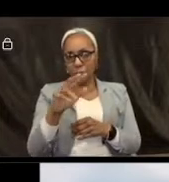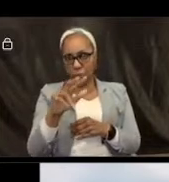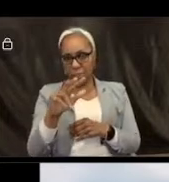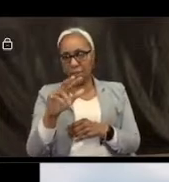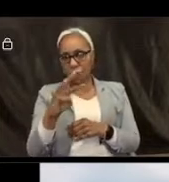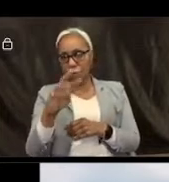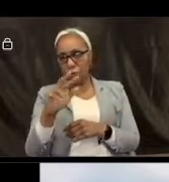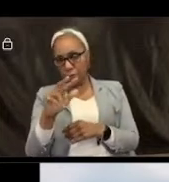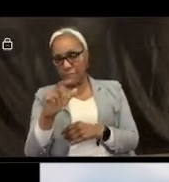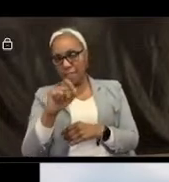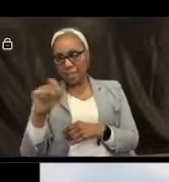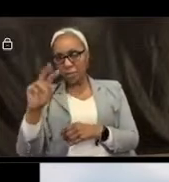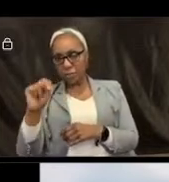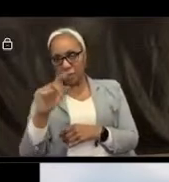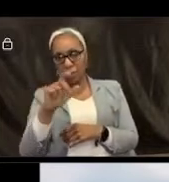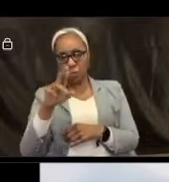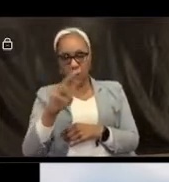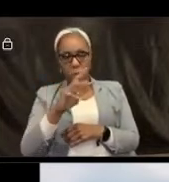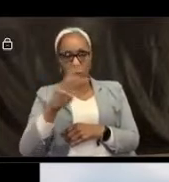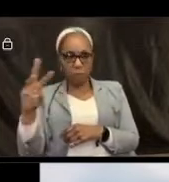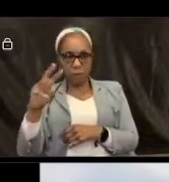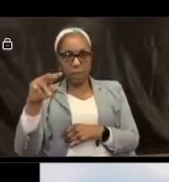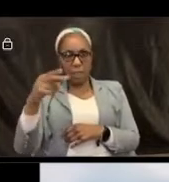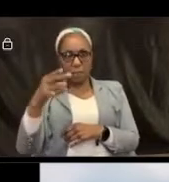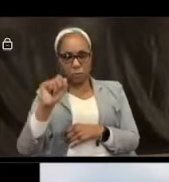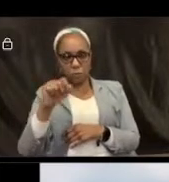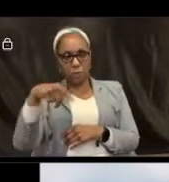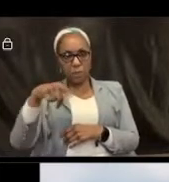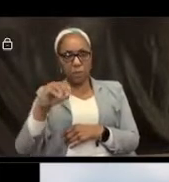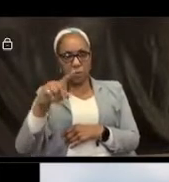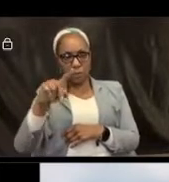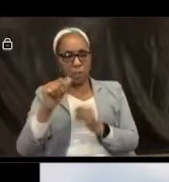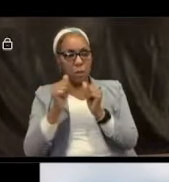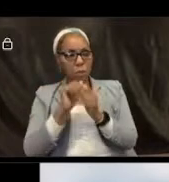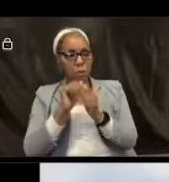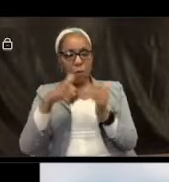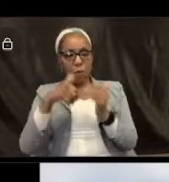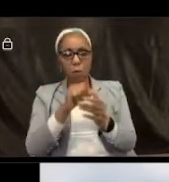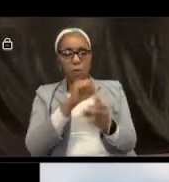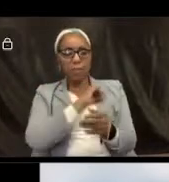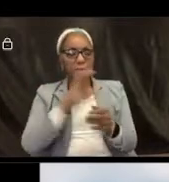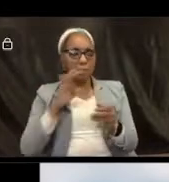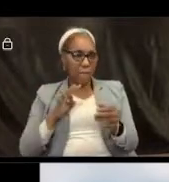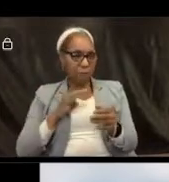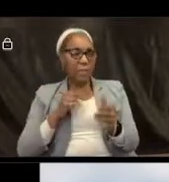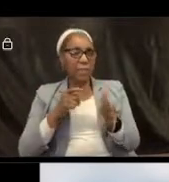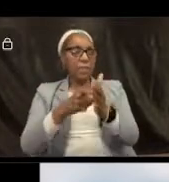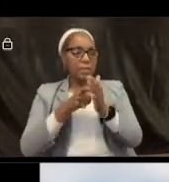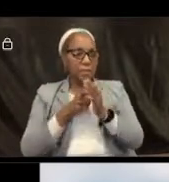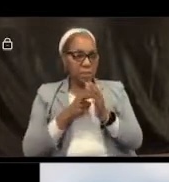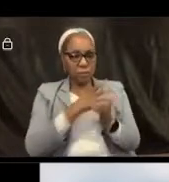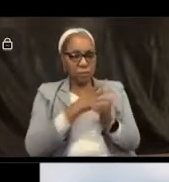Z4343-NN, Little Rock West High School POD, with all of staff's conditions and comments.